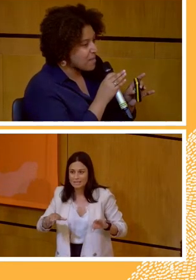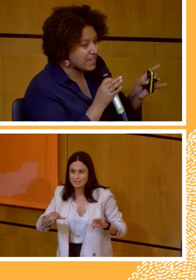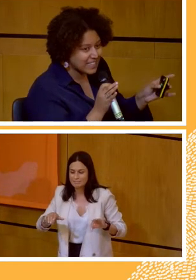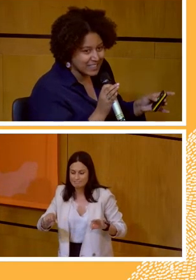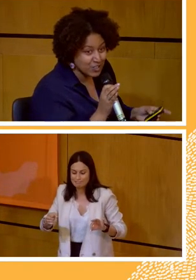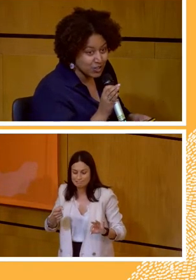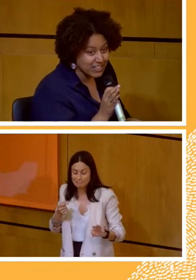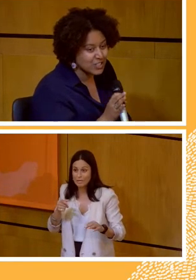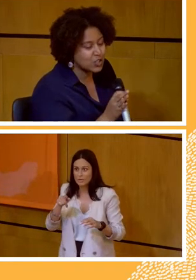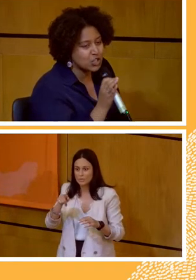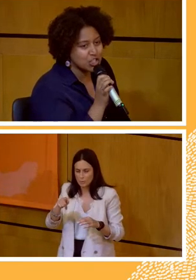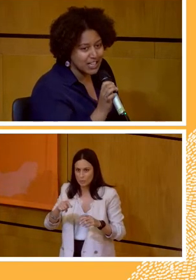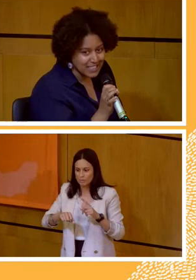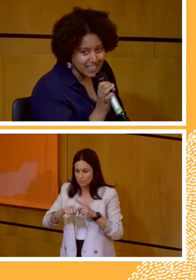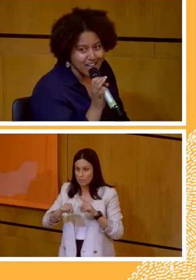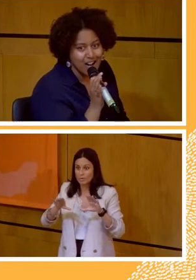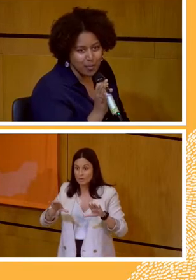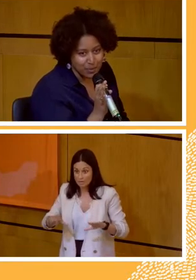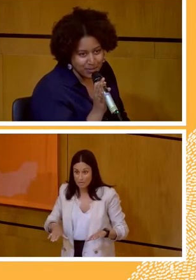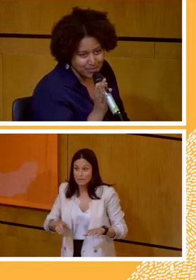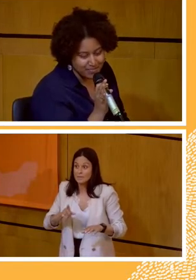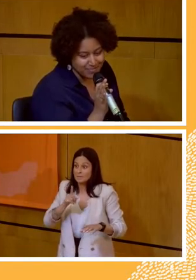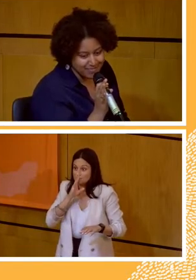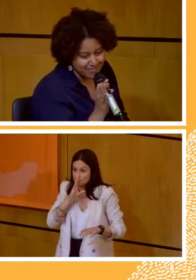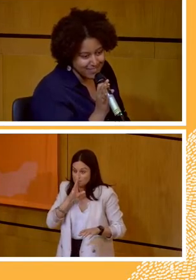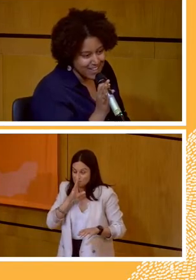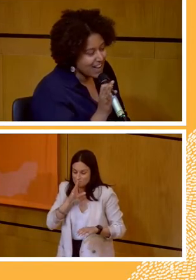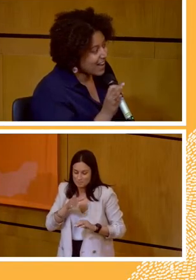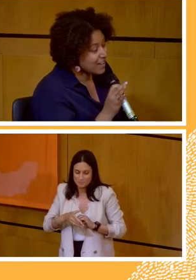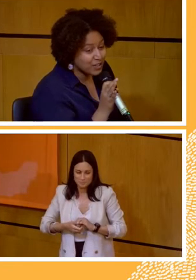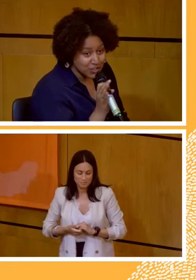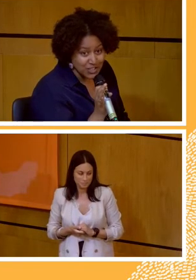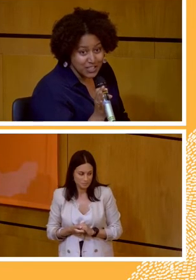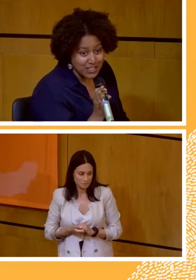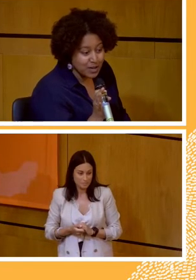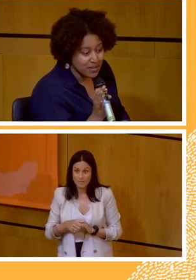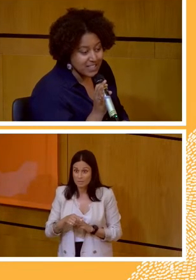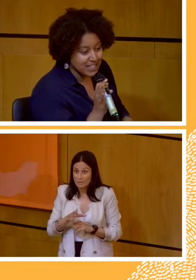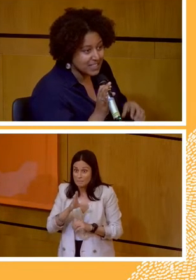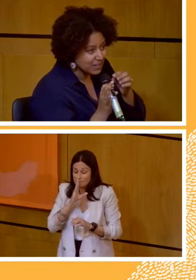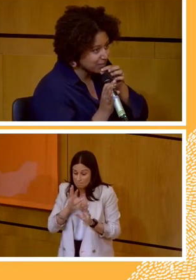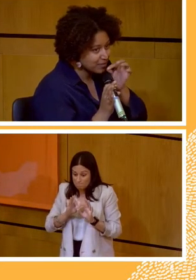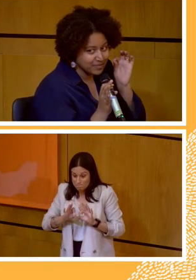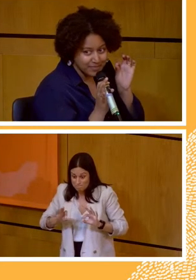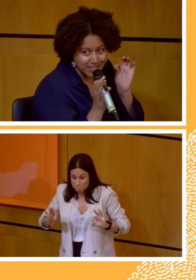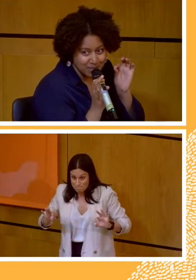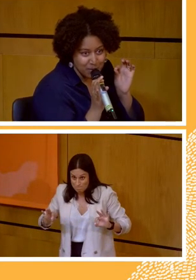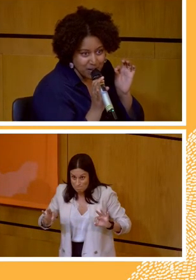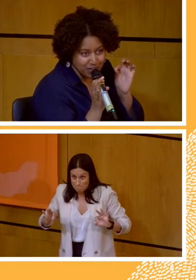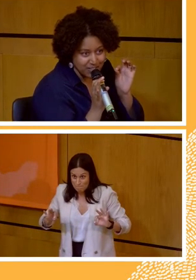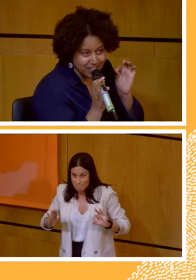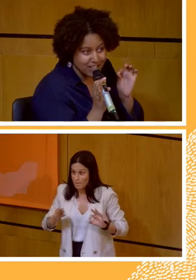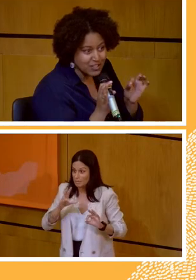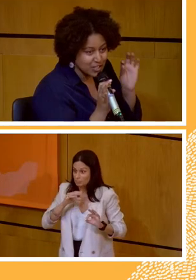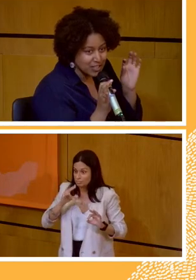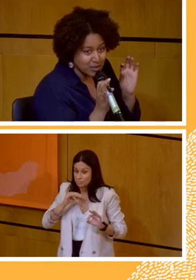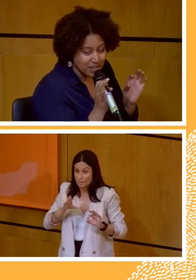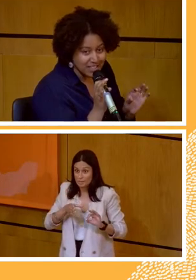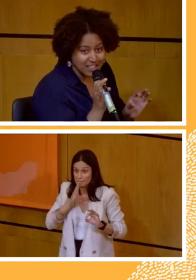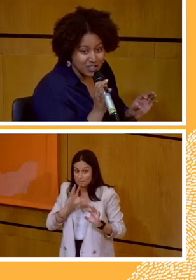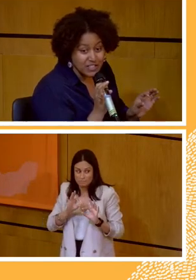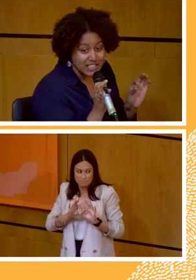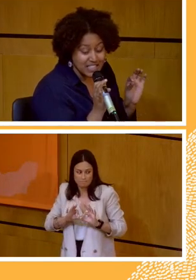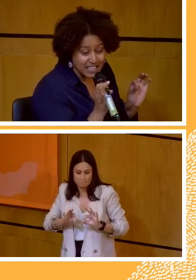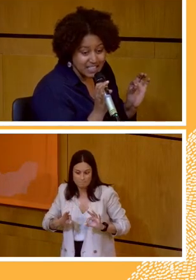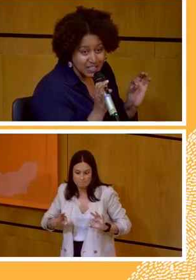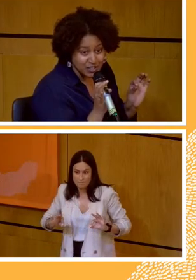you're immediately instructed to shut up. And not just shut up in the sense of zip your mouth. Shut up in